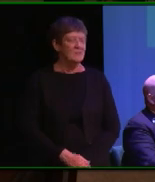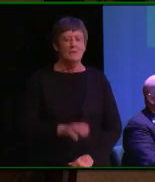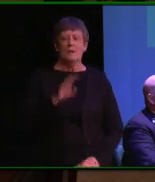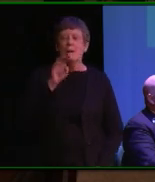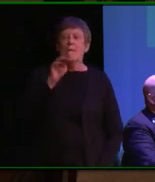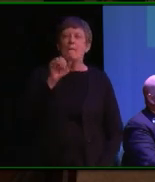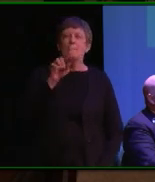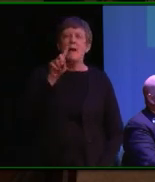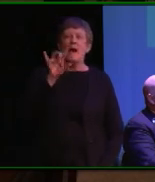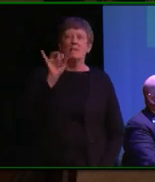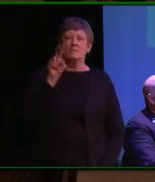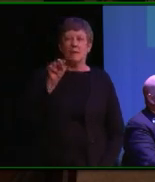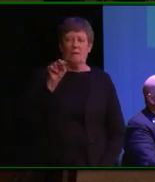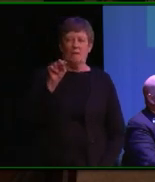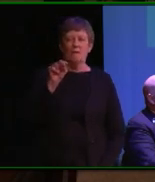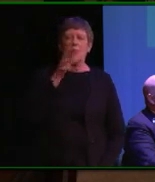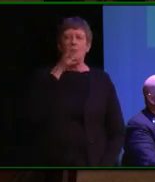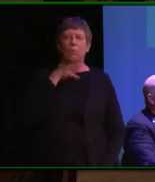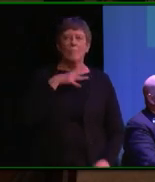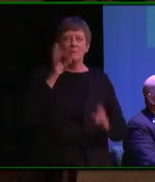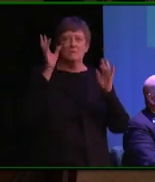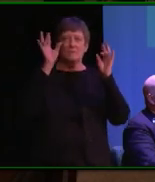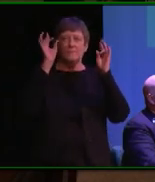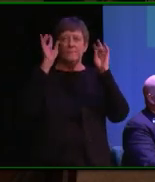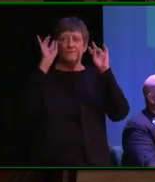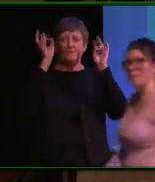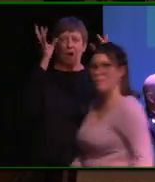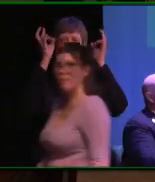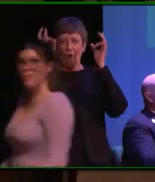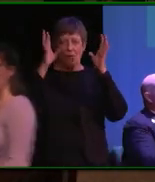Madison Medeiros, women's volleyball team.